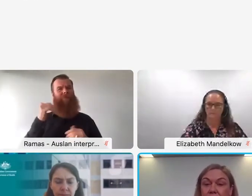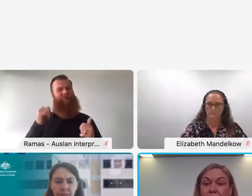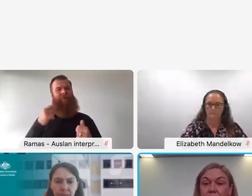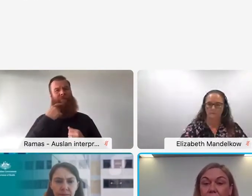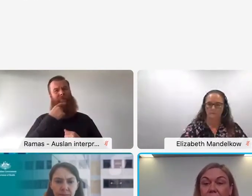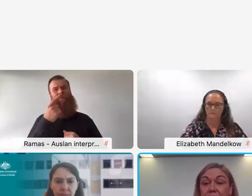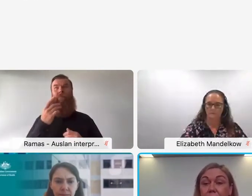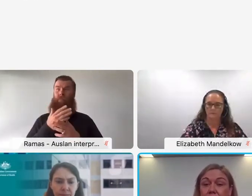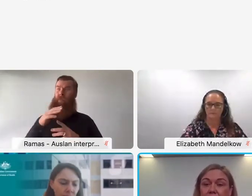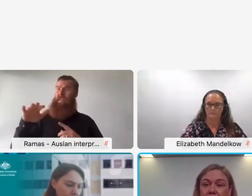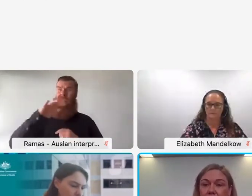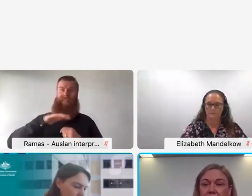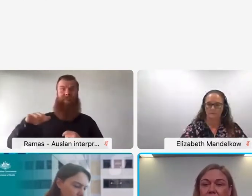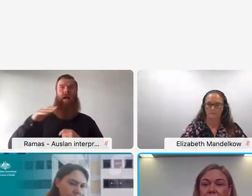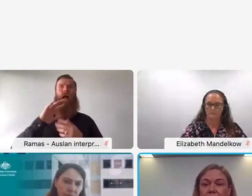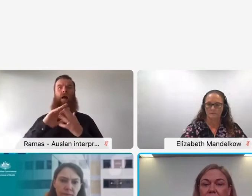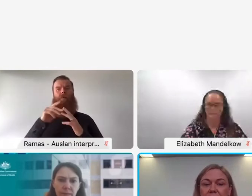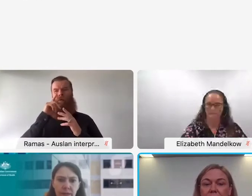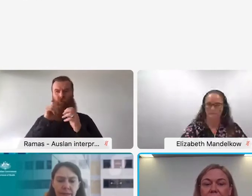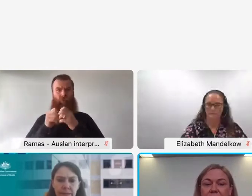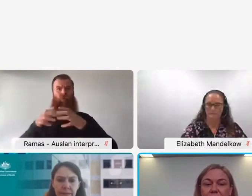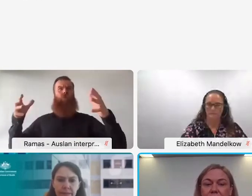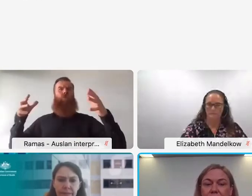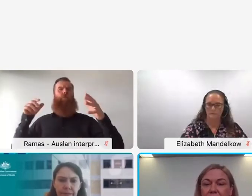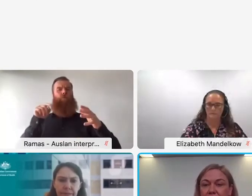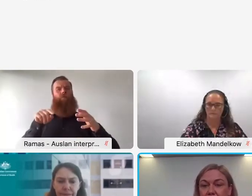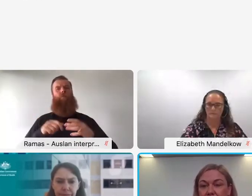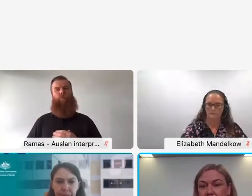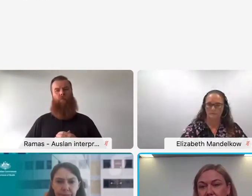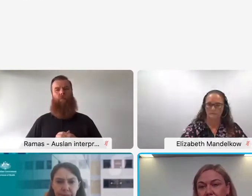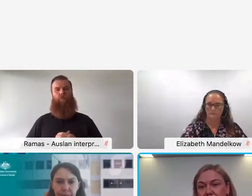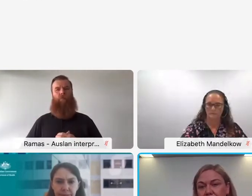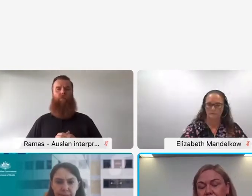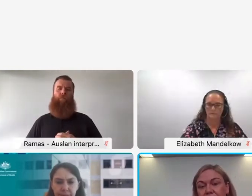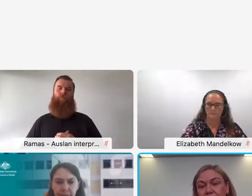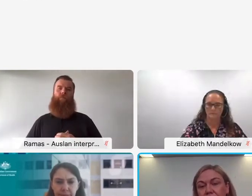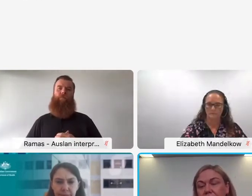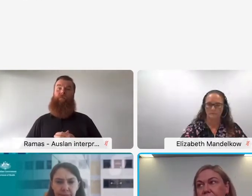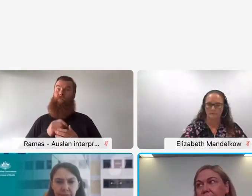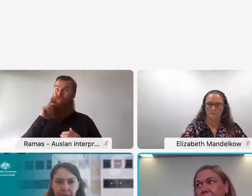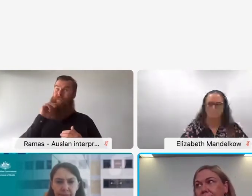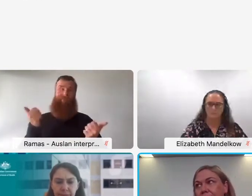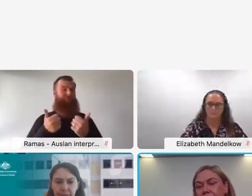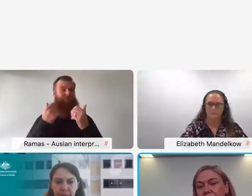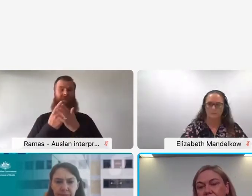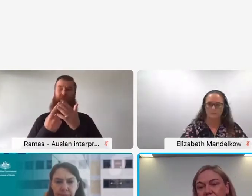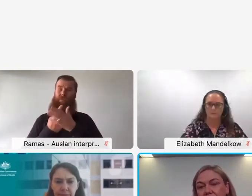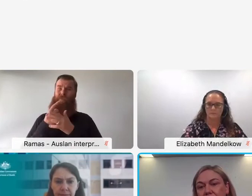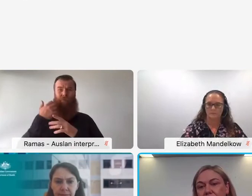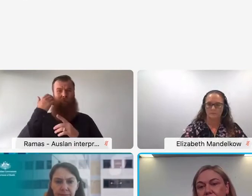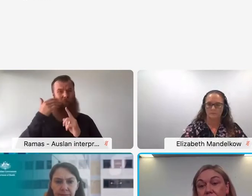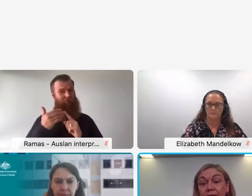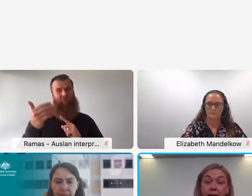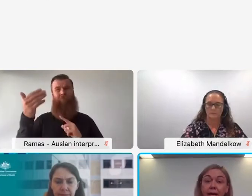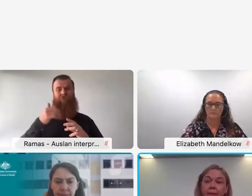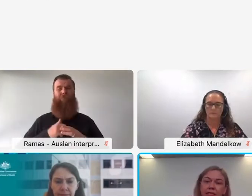they want to grow their cohorts in. So we see plenty of opportunities in the future to deliver that